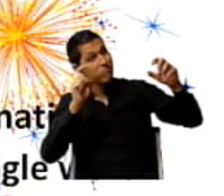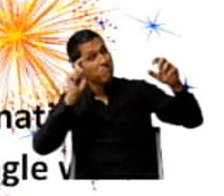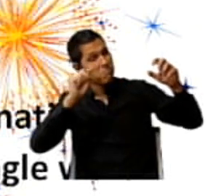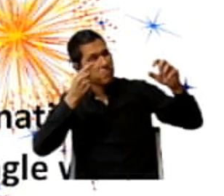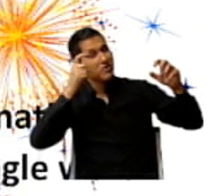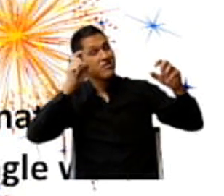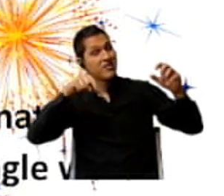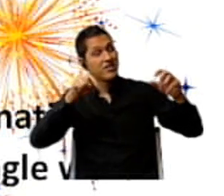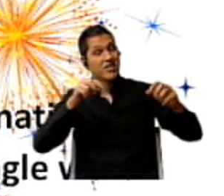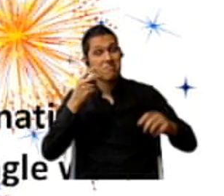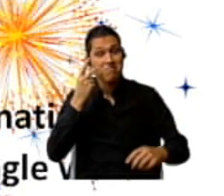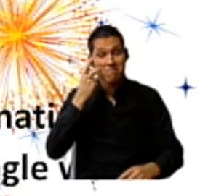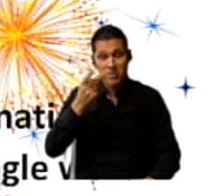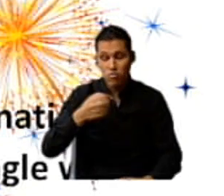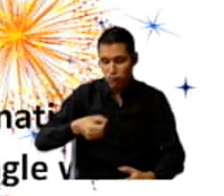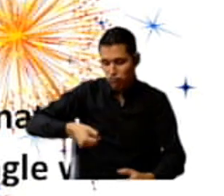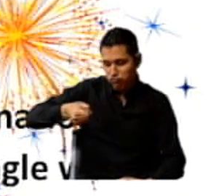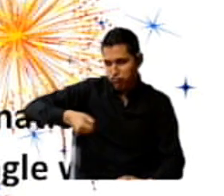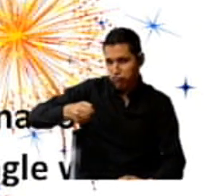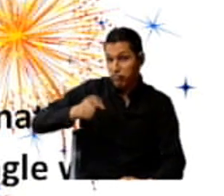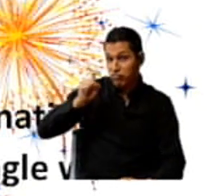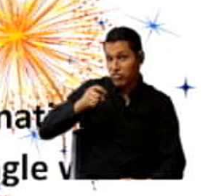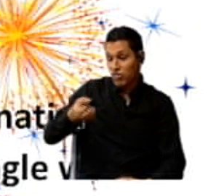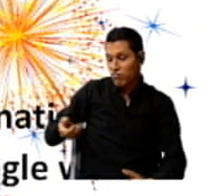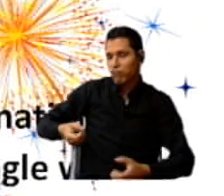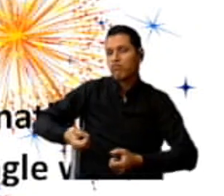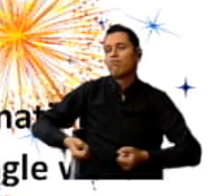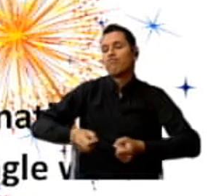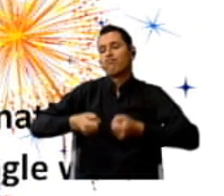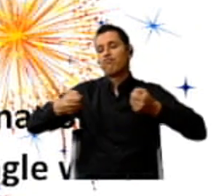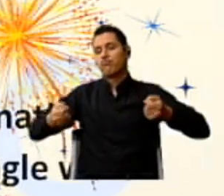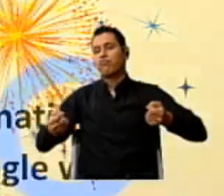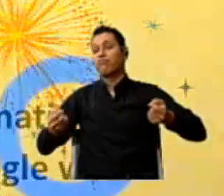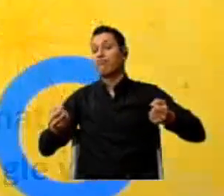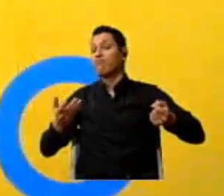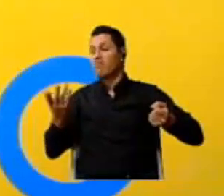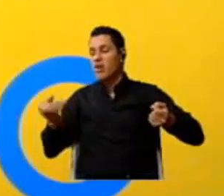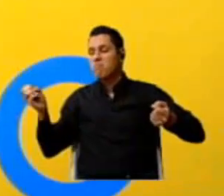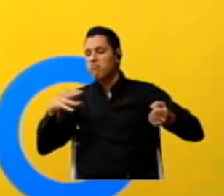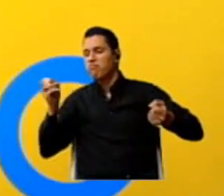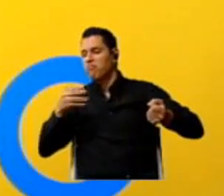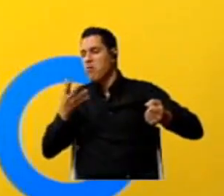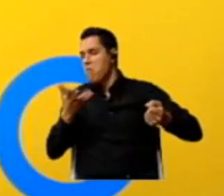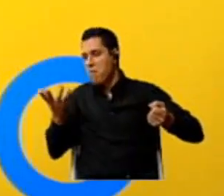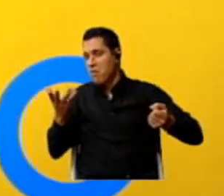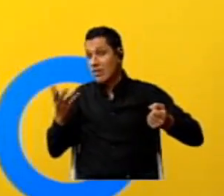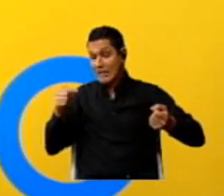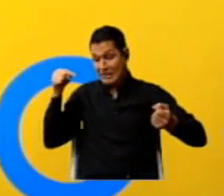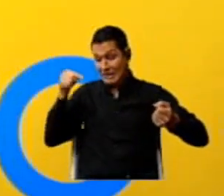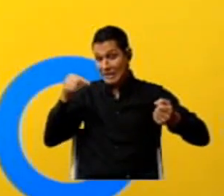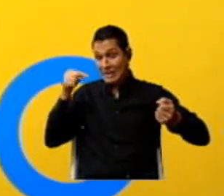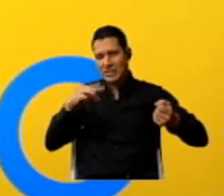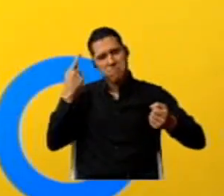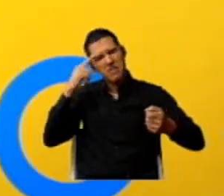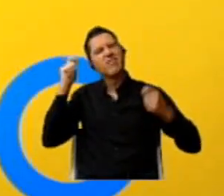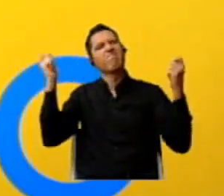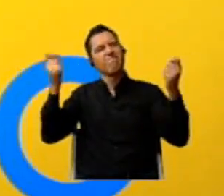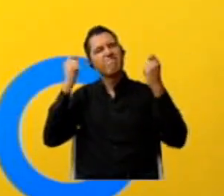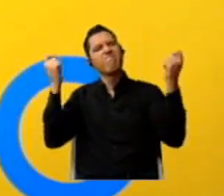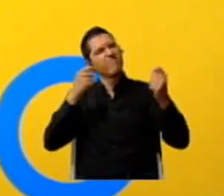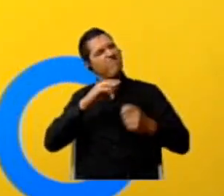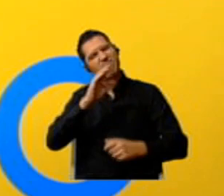our luggage. We need to pack our luggage. And it's time to celebrate. So let's